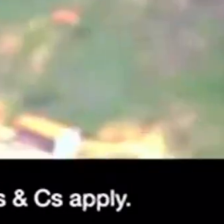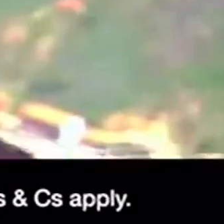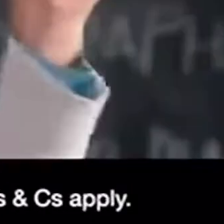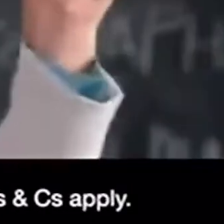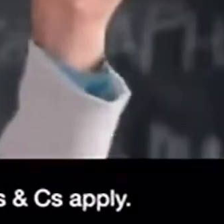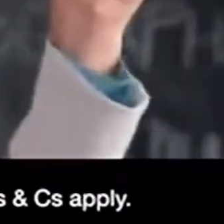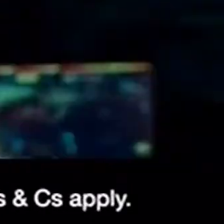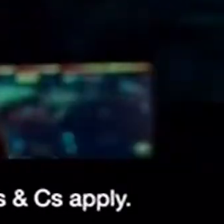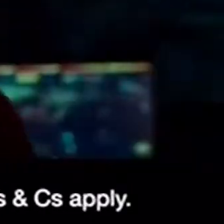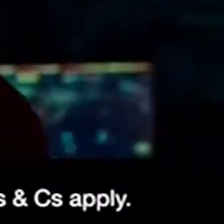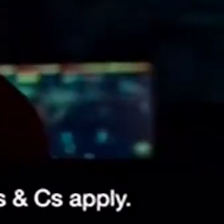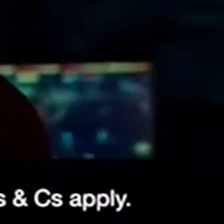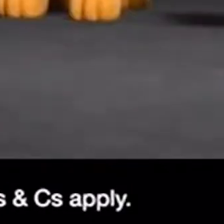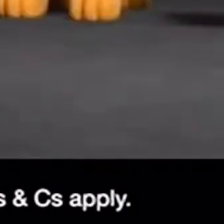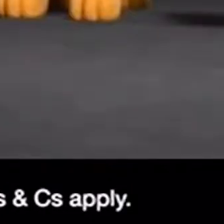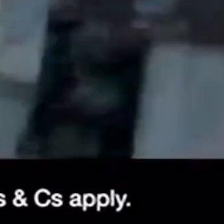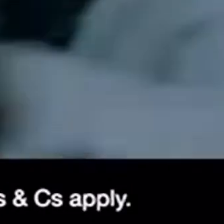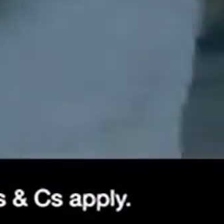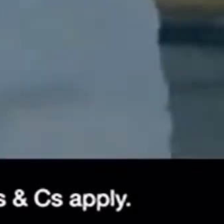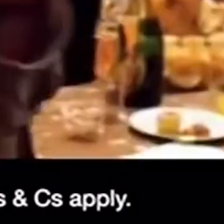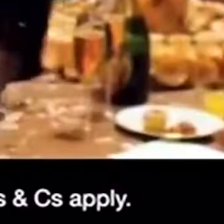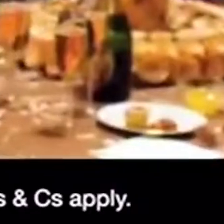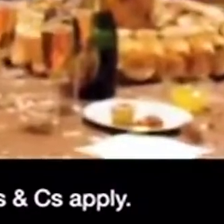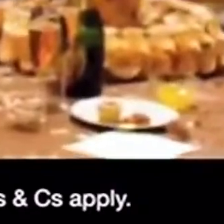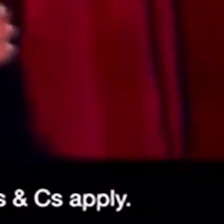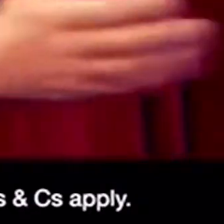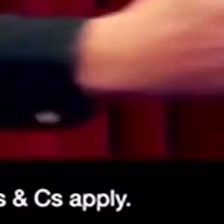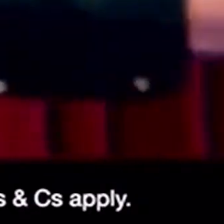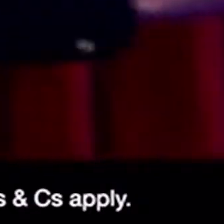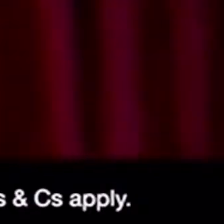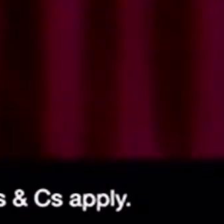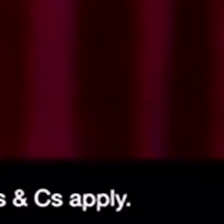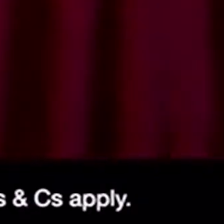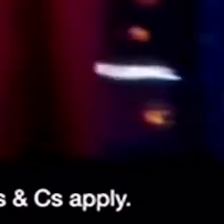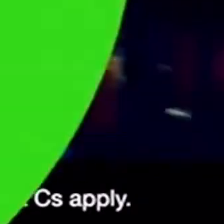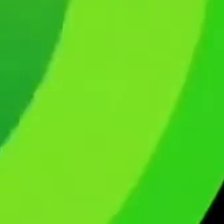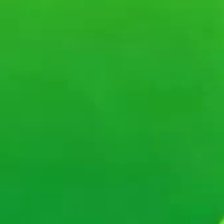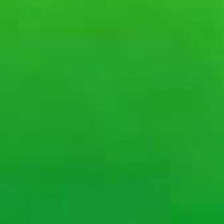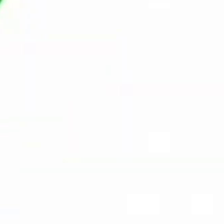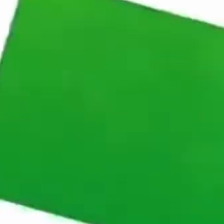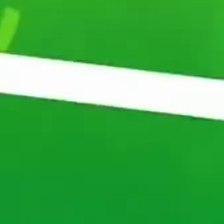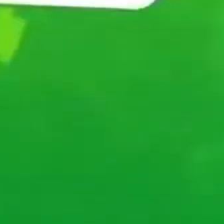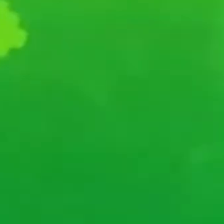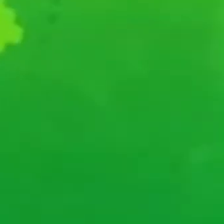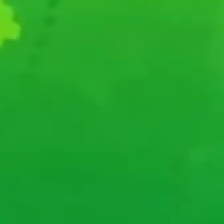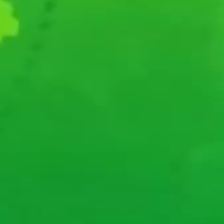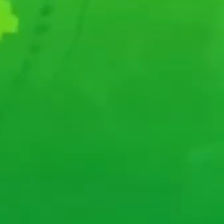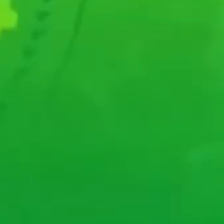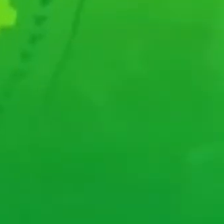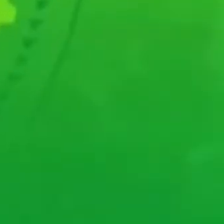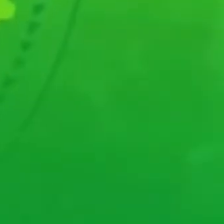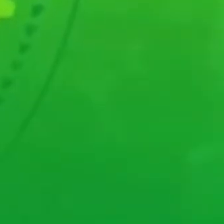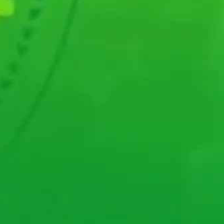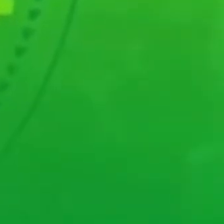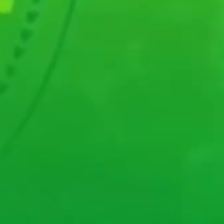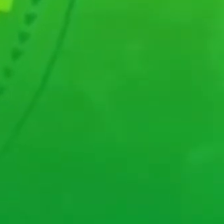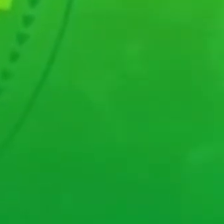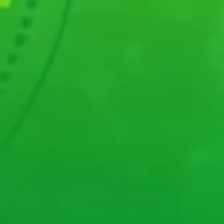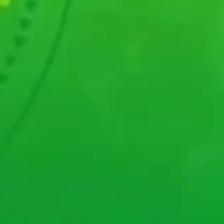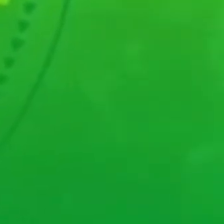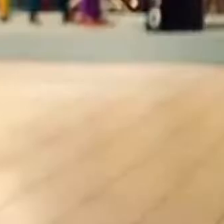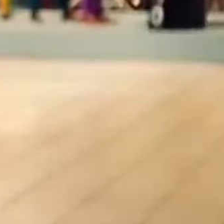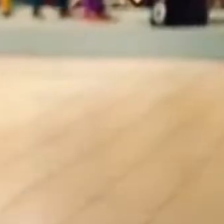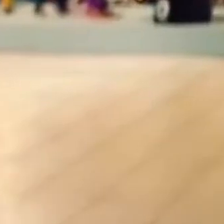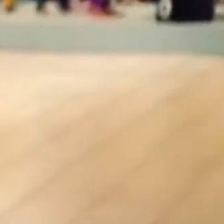new channels and even more to love. On GoTV. Love it.